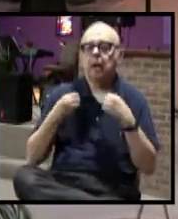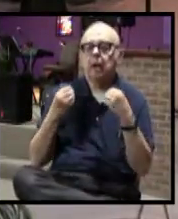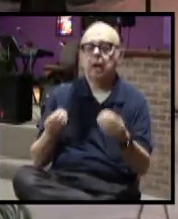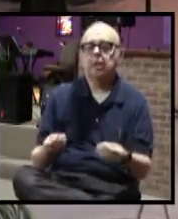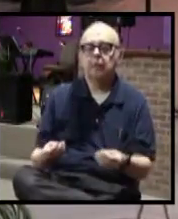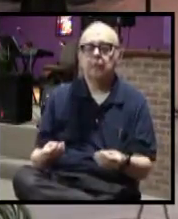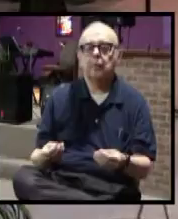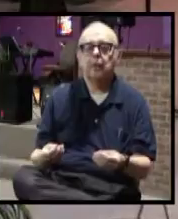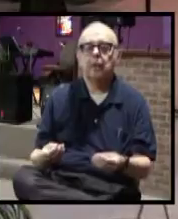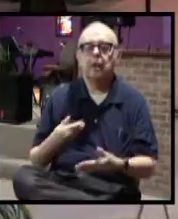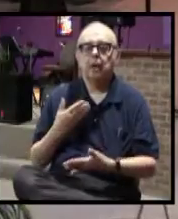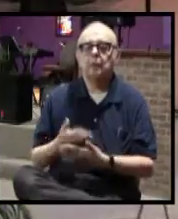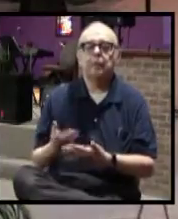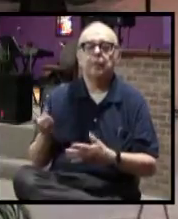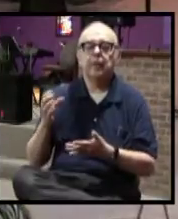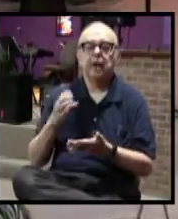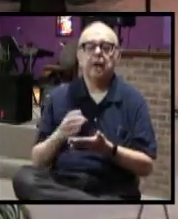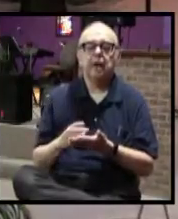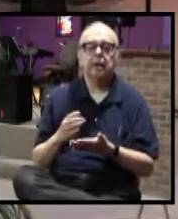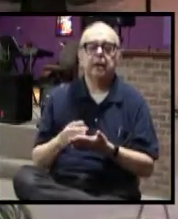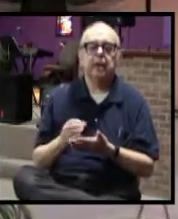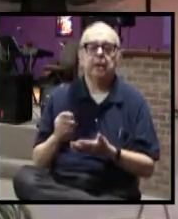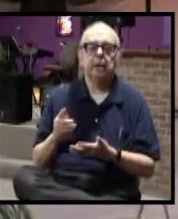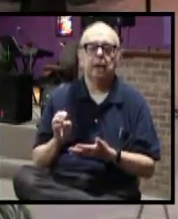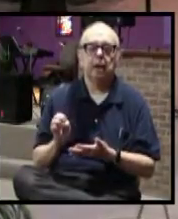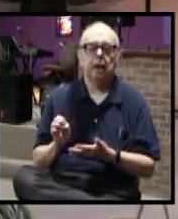And then they presented her with her birthday cake.